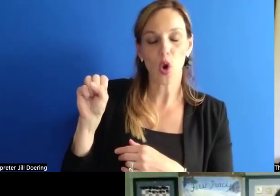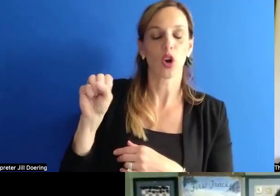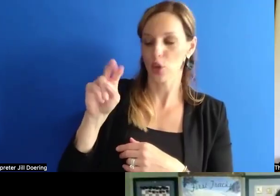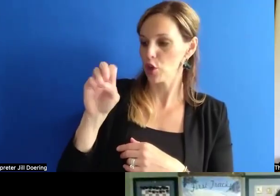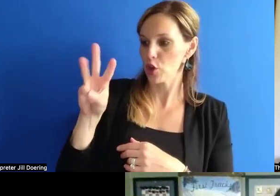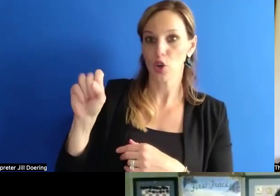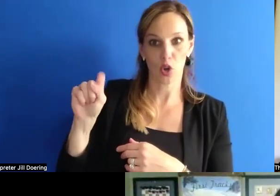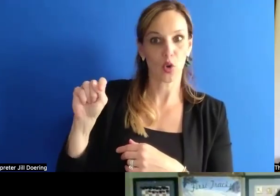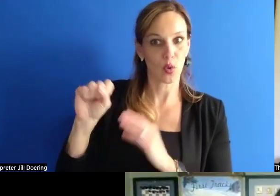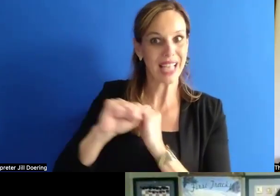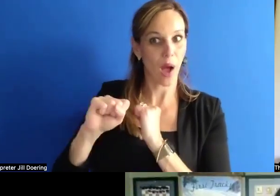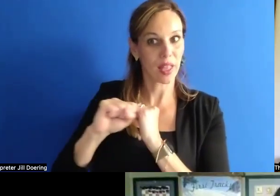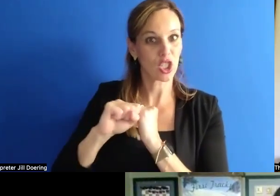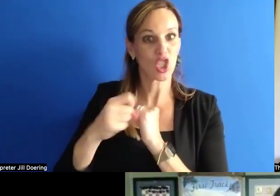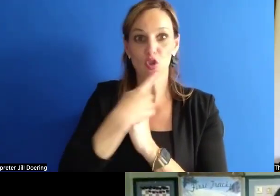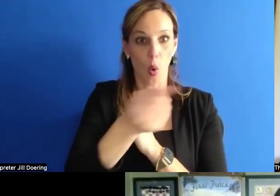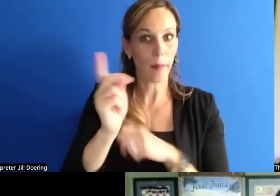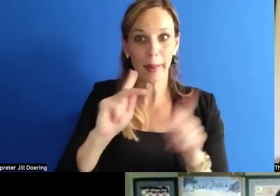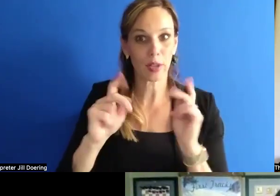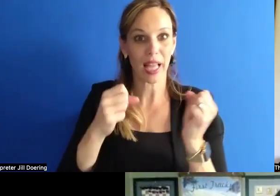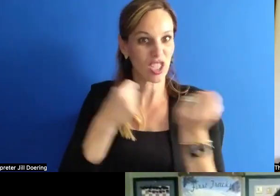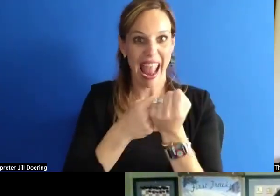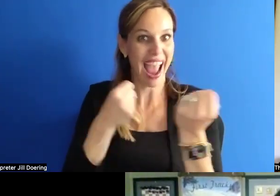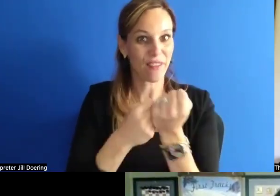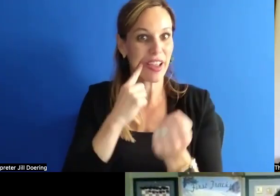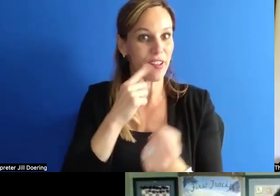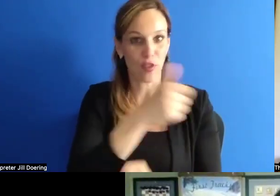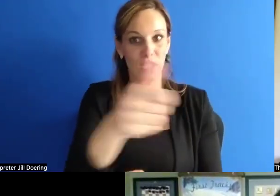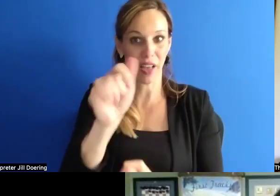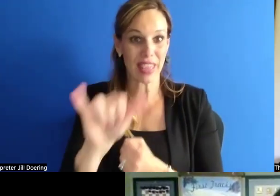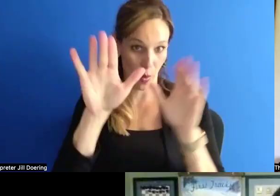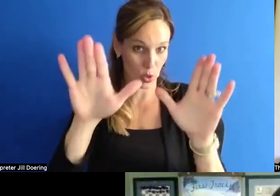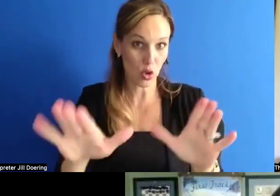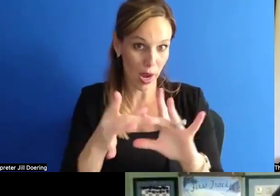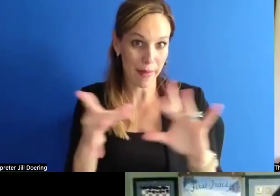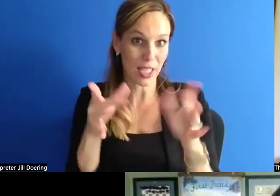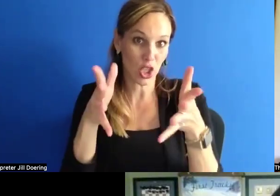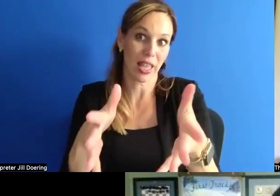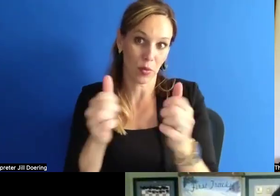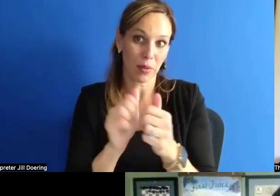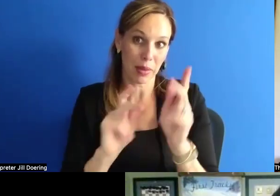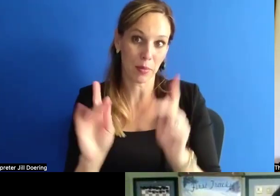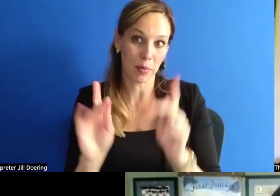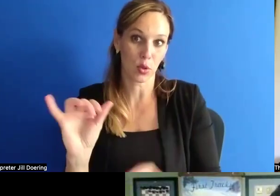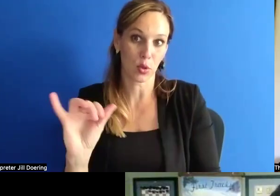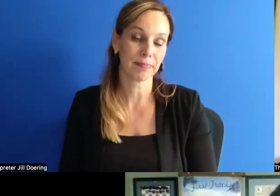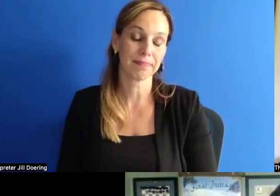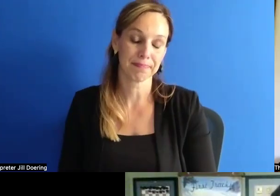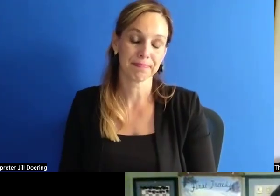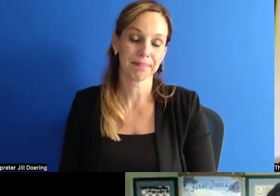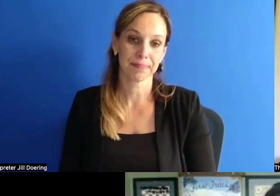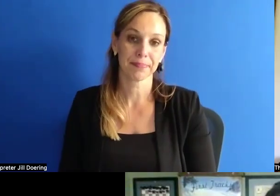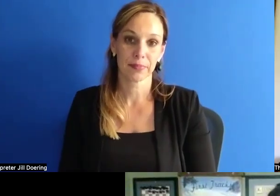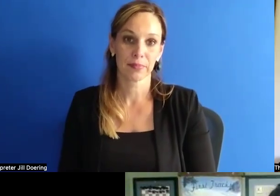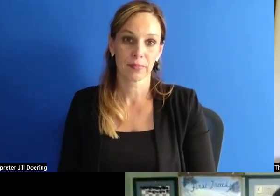for people to advocate for themselves was, I think, a great message that she left with all of us. Definitely. I